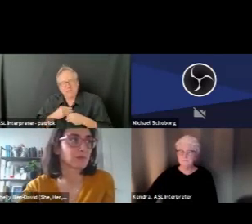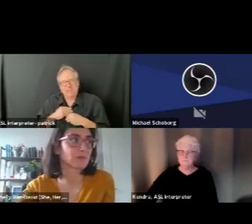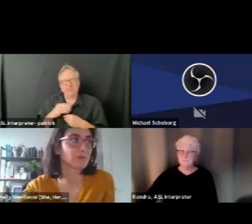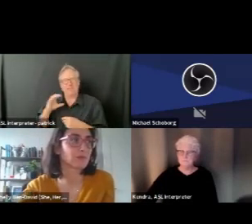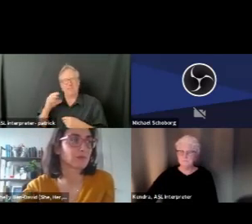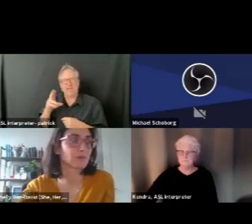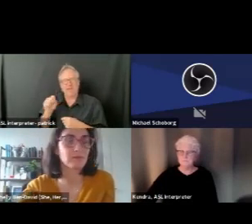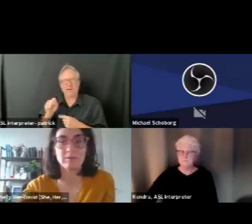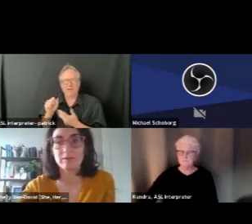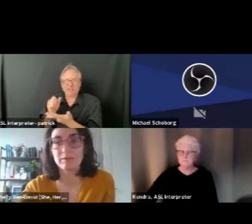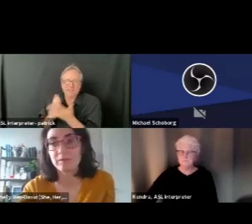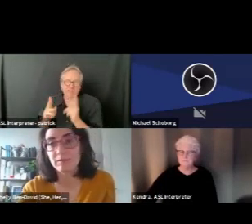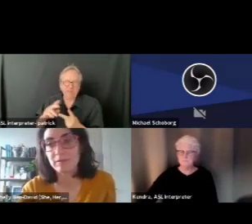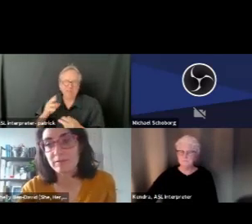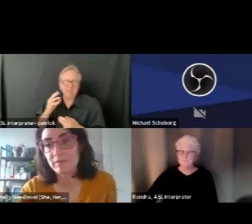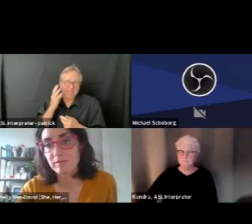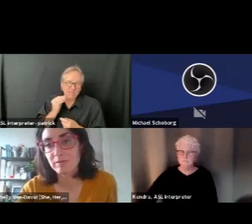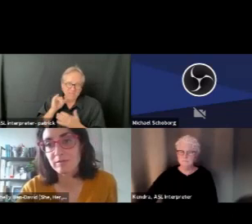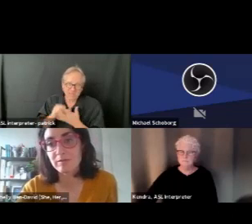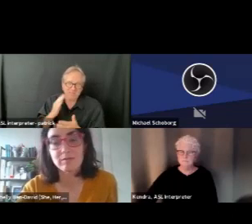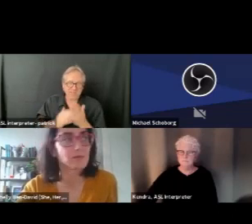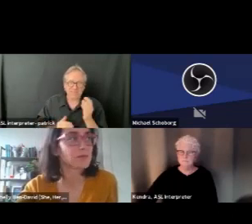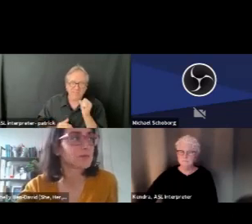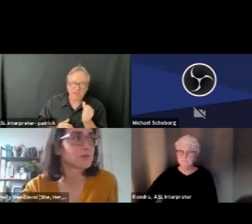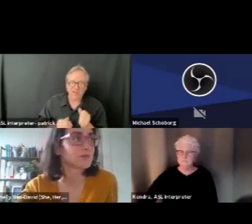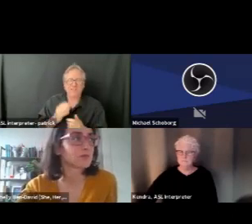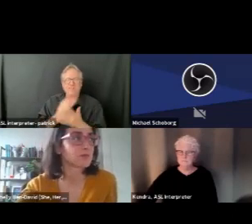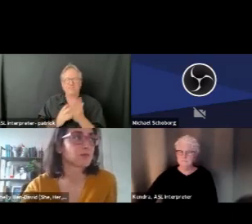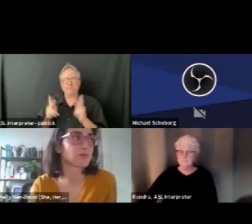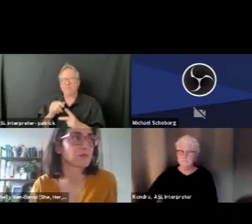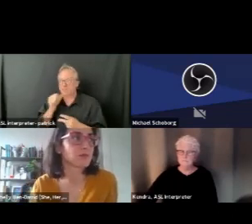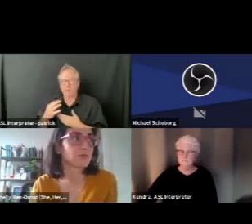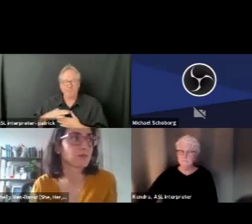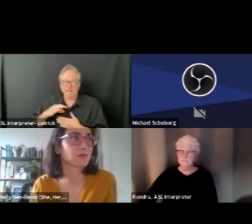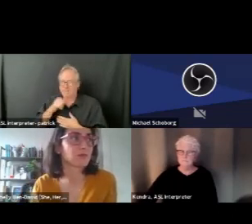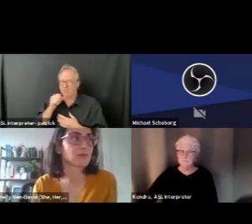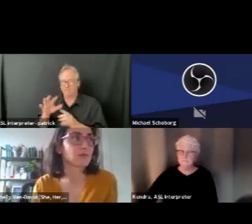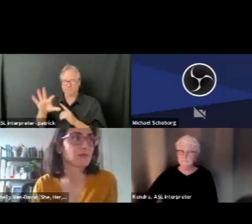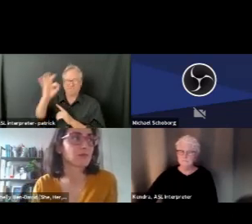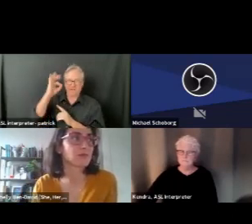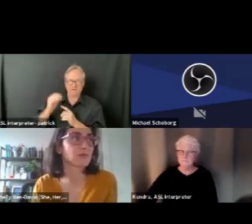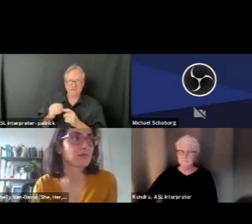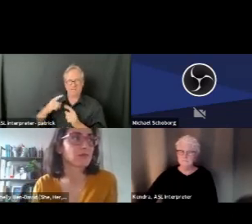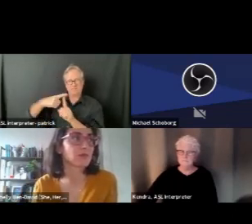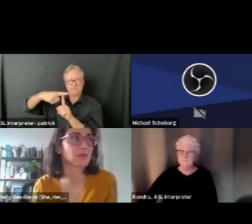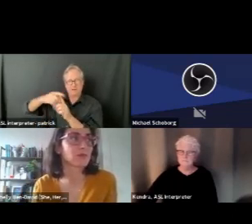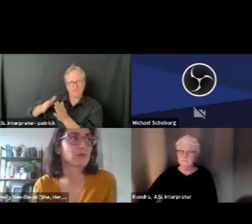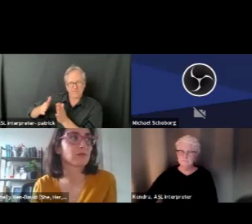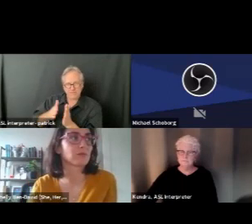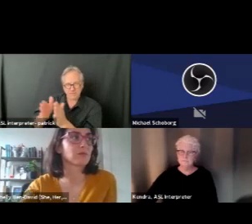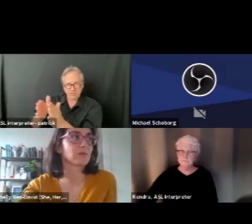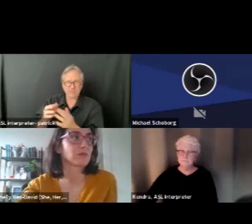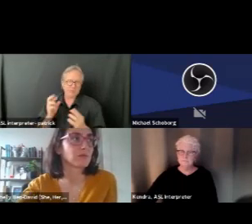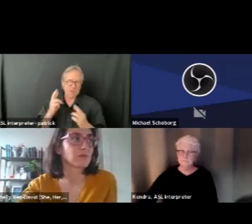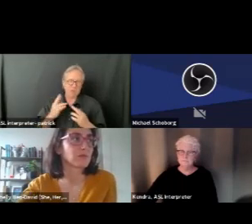of people experience but feel like they can't really bring to their lives. So I just hope that this work